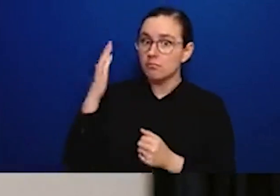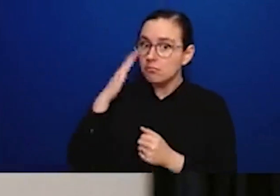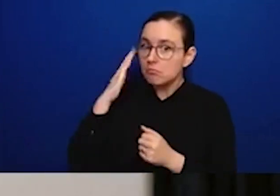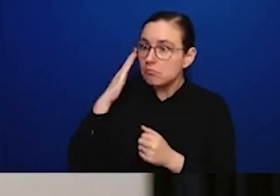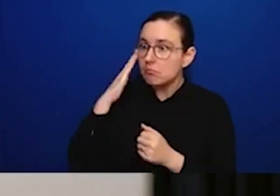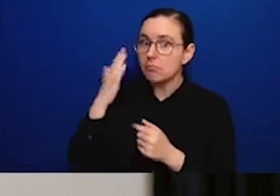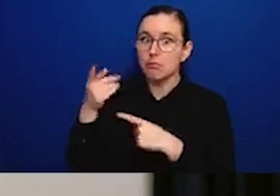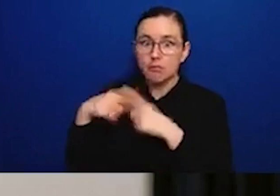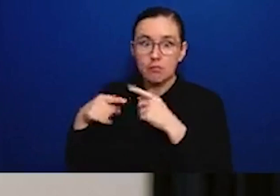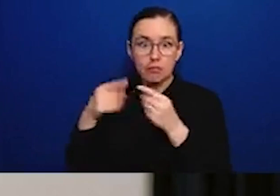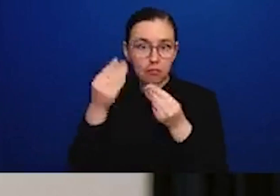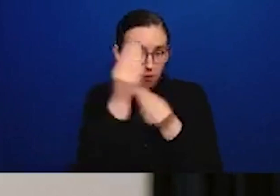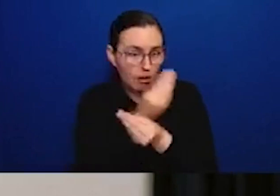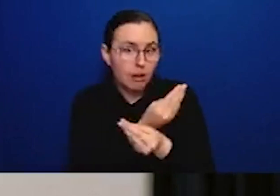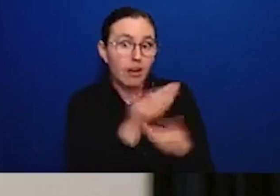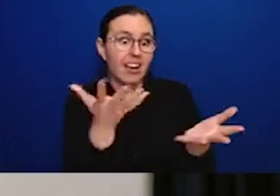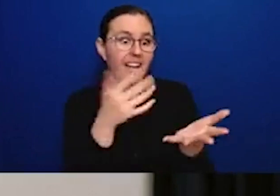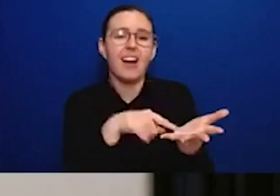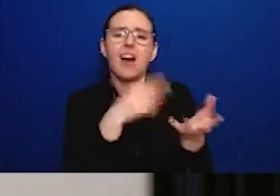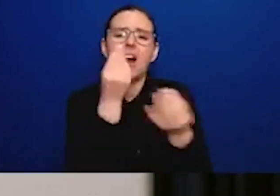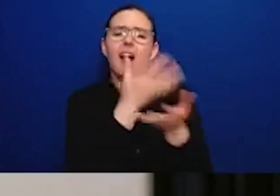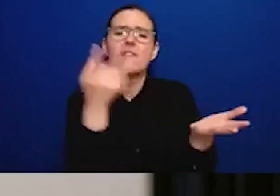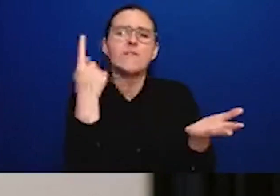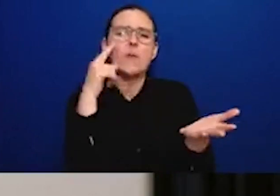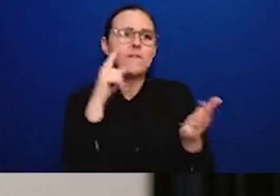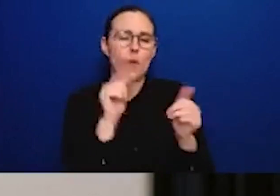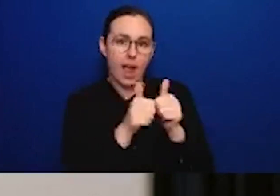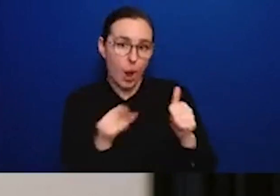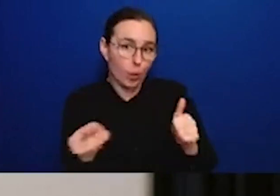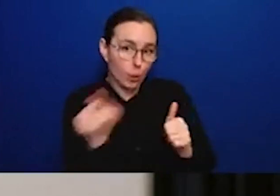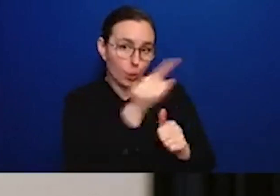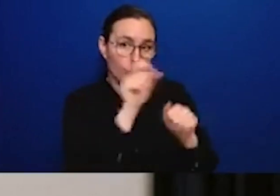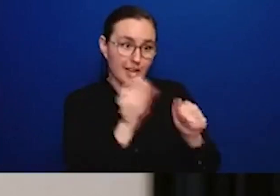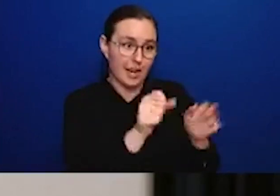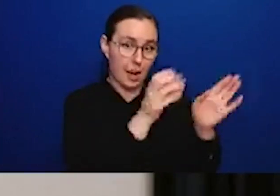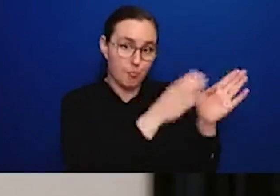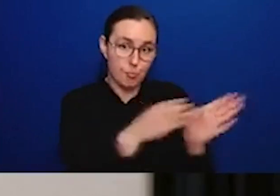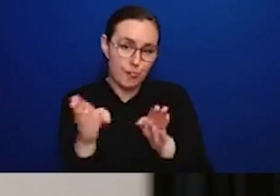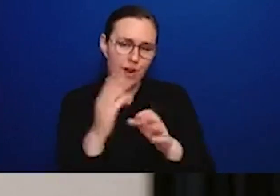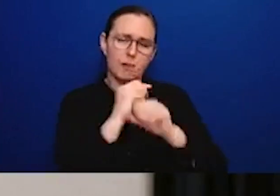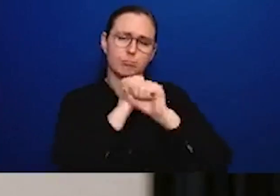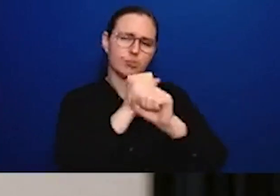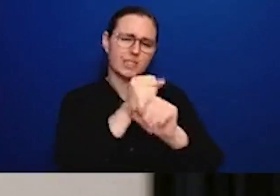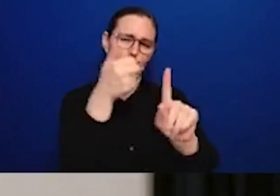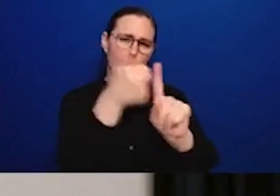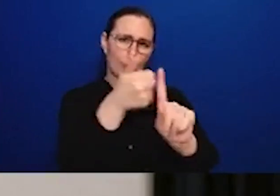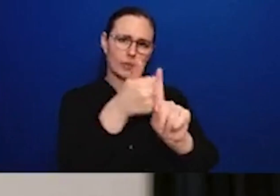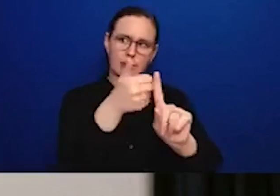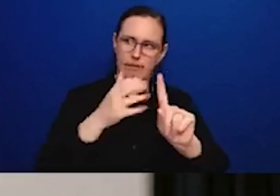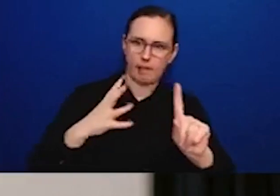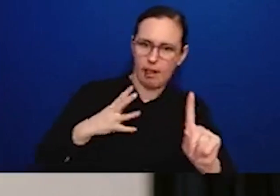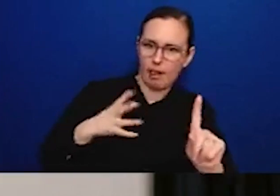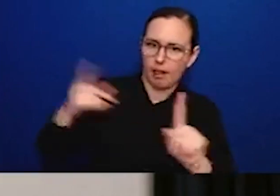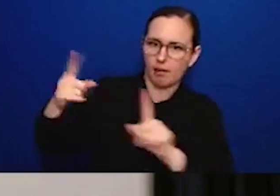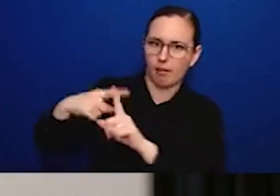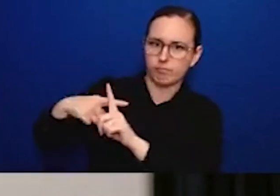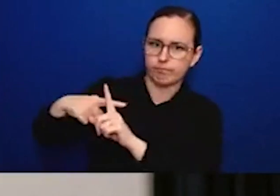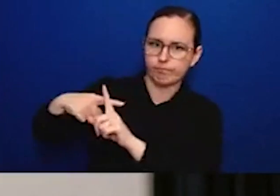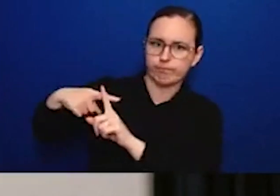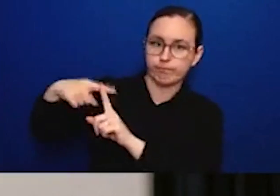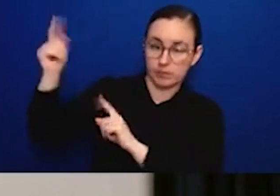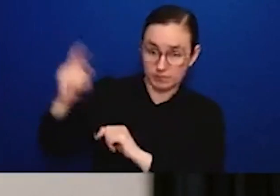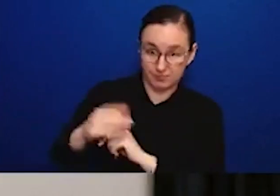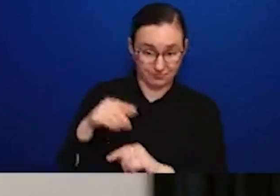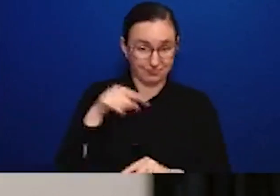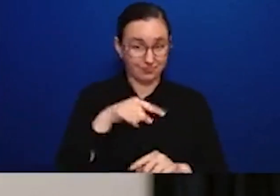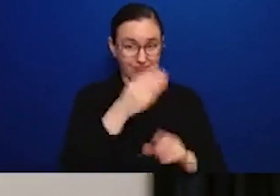protect themselves. The BC HARS will issue 2 levels of signals: heat warnings and extreme